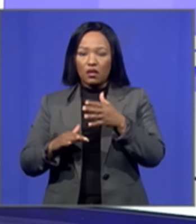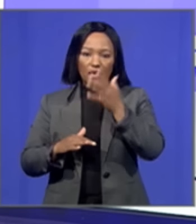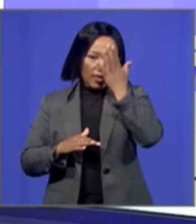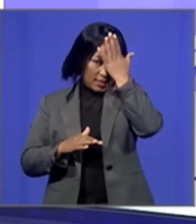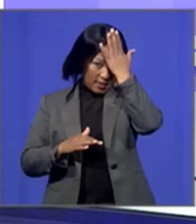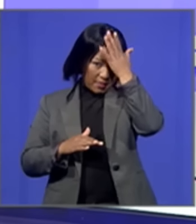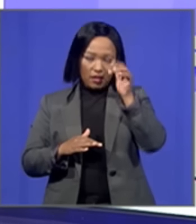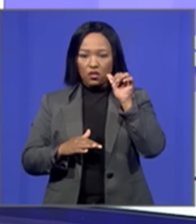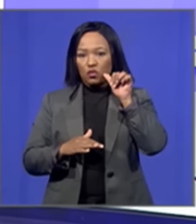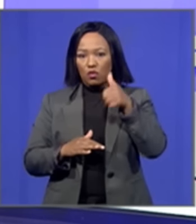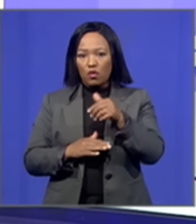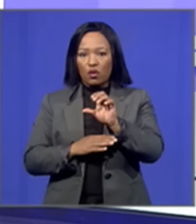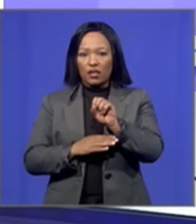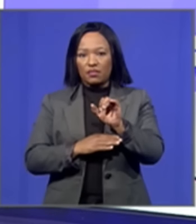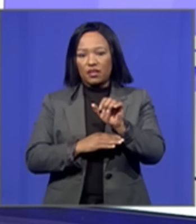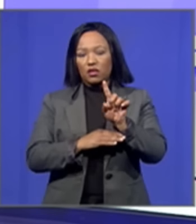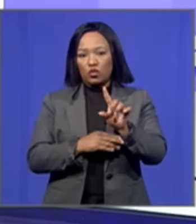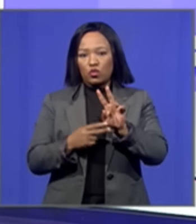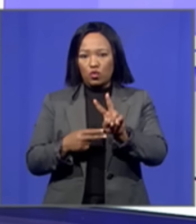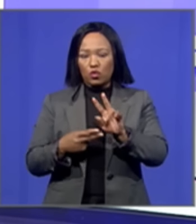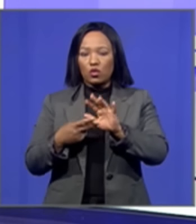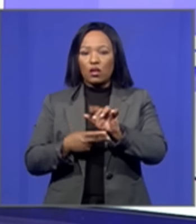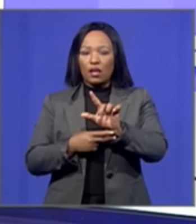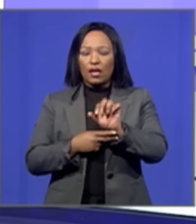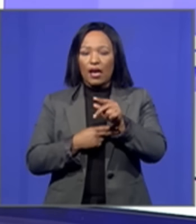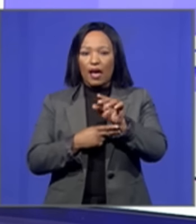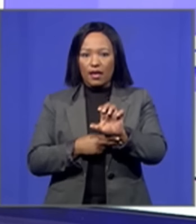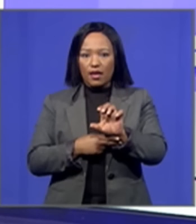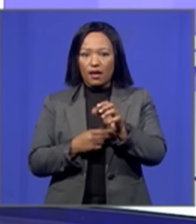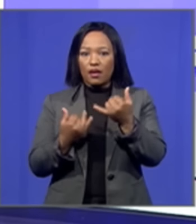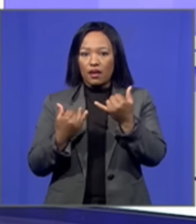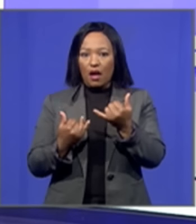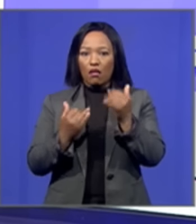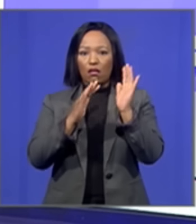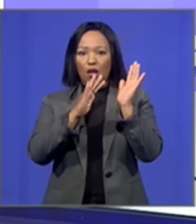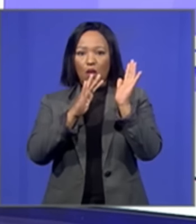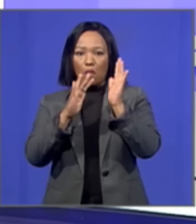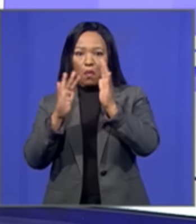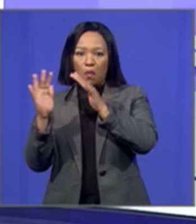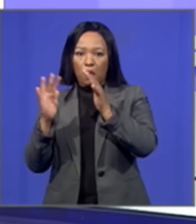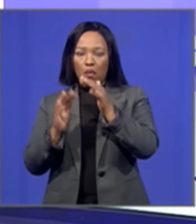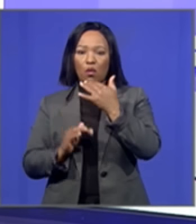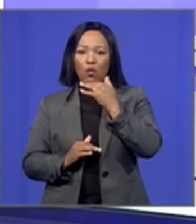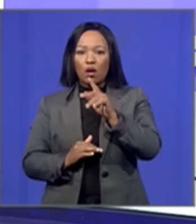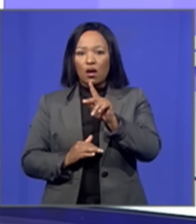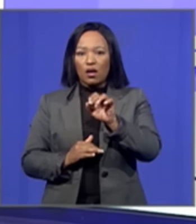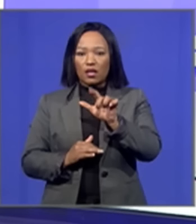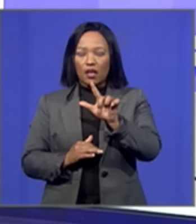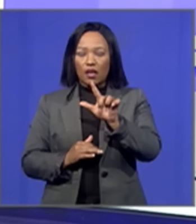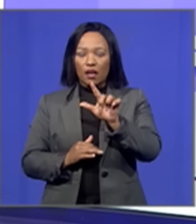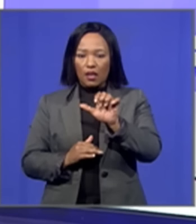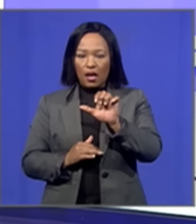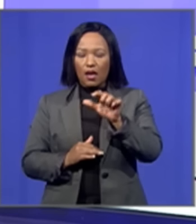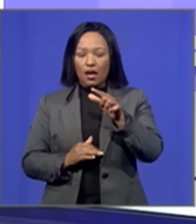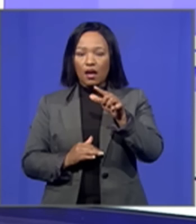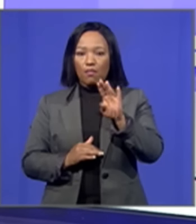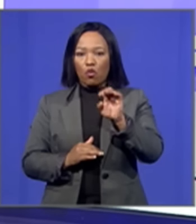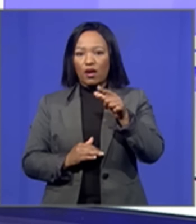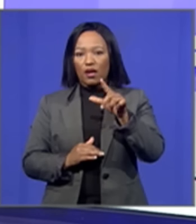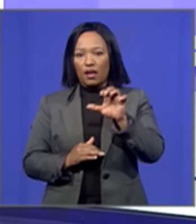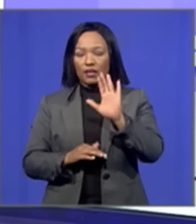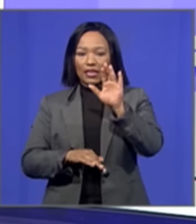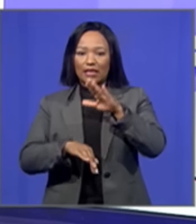di a latela ka moso mo SABC2 le SABC le hae ga jaana ke go tlogela ka ponelopele ya maemo a bosa le kgaitsedi ya motho ke lebogile kgaje go fitlela